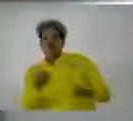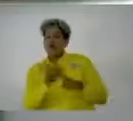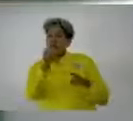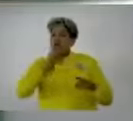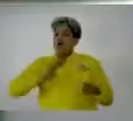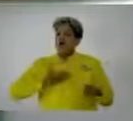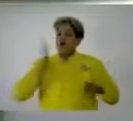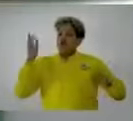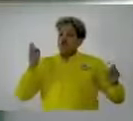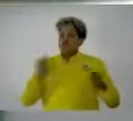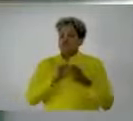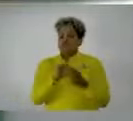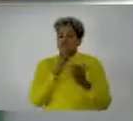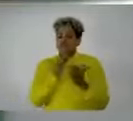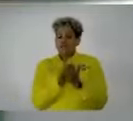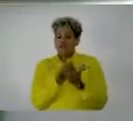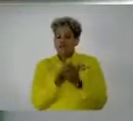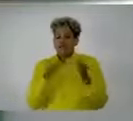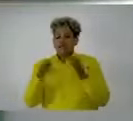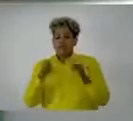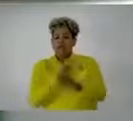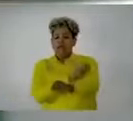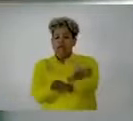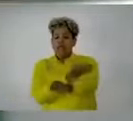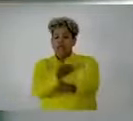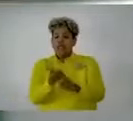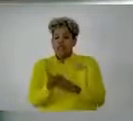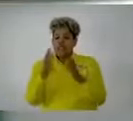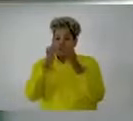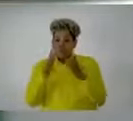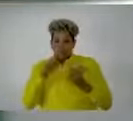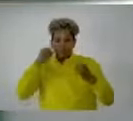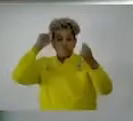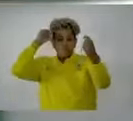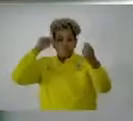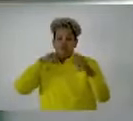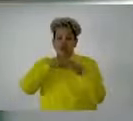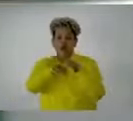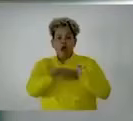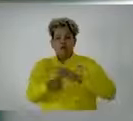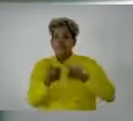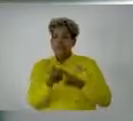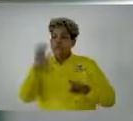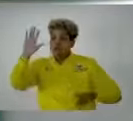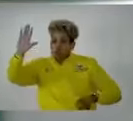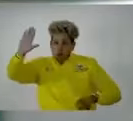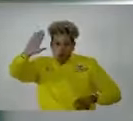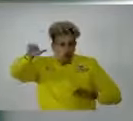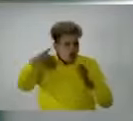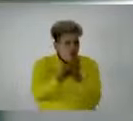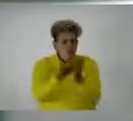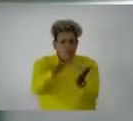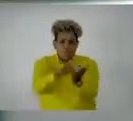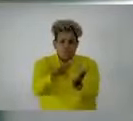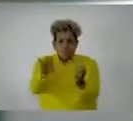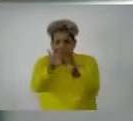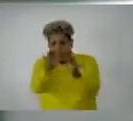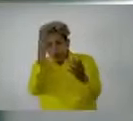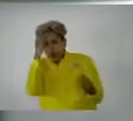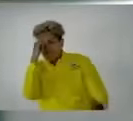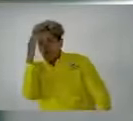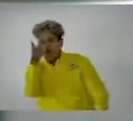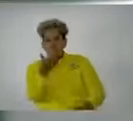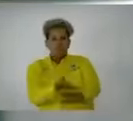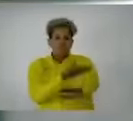Like our spokesperson on finance explained, energy, broadband and internet access are all central considerations for